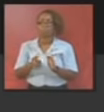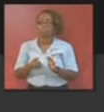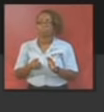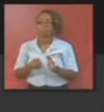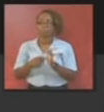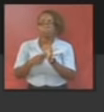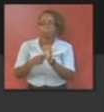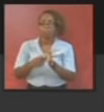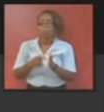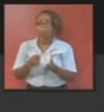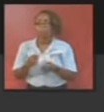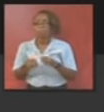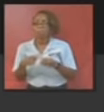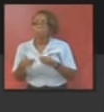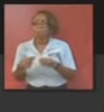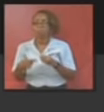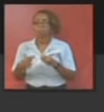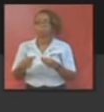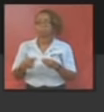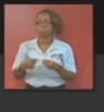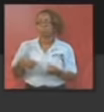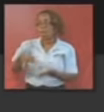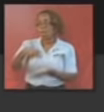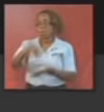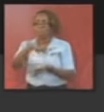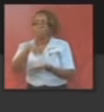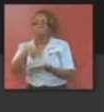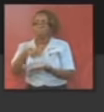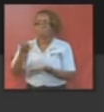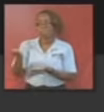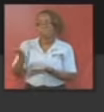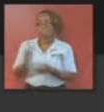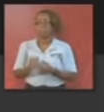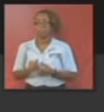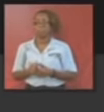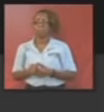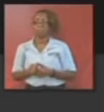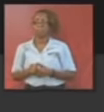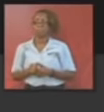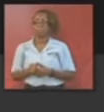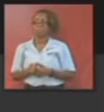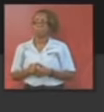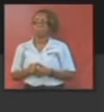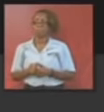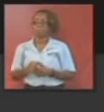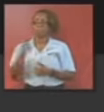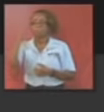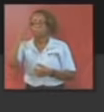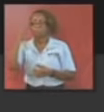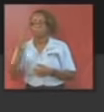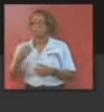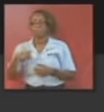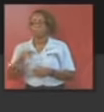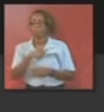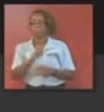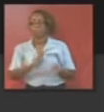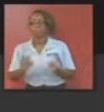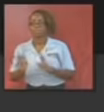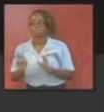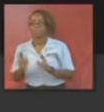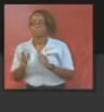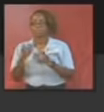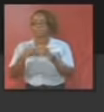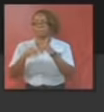protocols. That's the first thing. And secondly, do you think that the measures which are in place to enforce and monitor